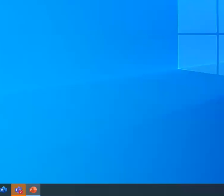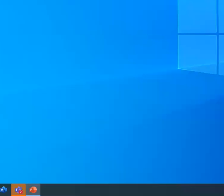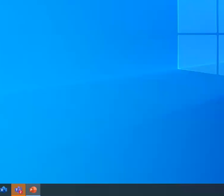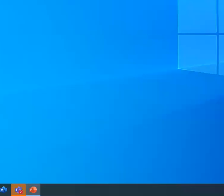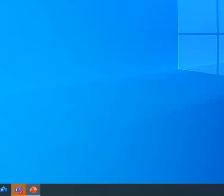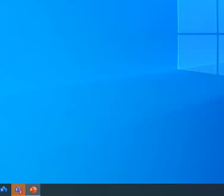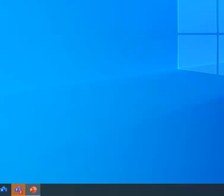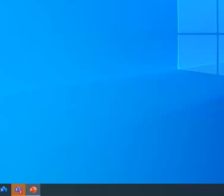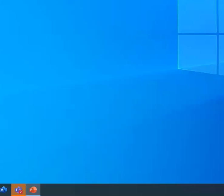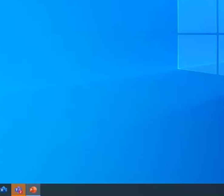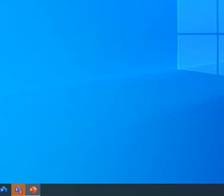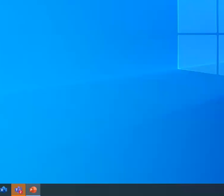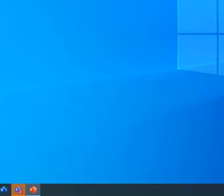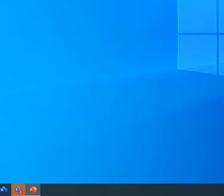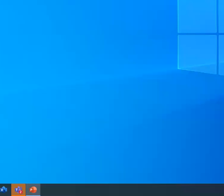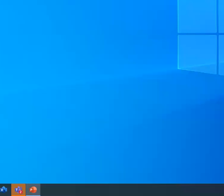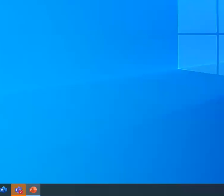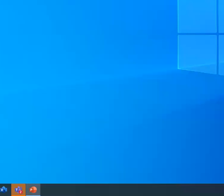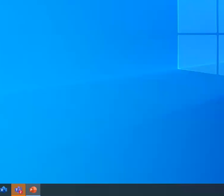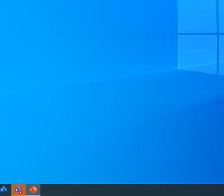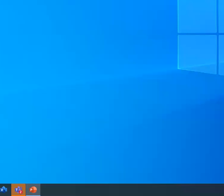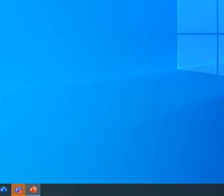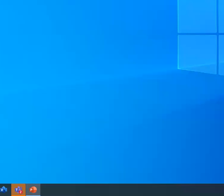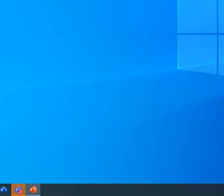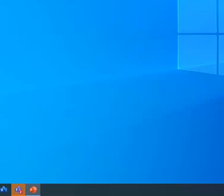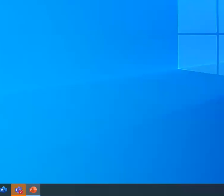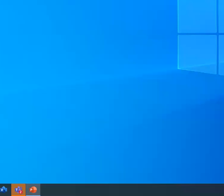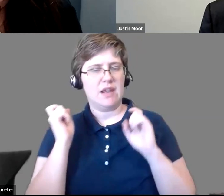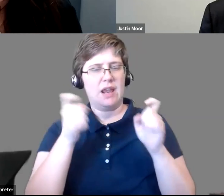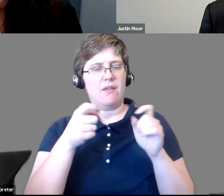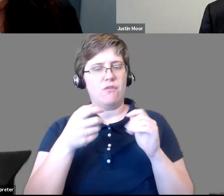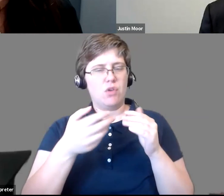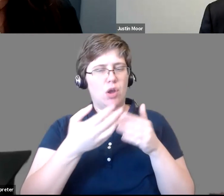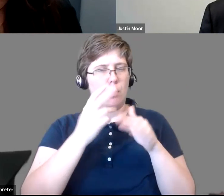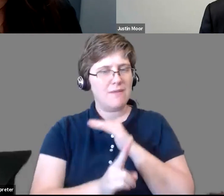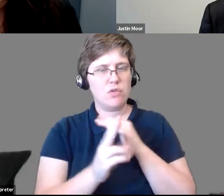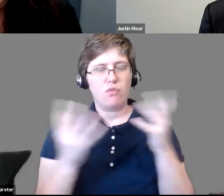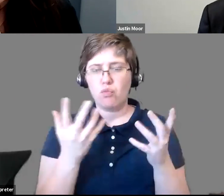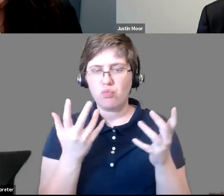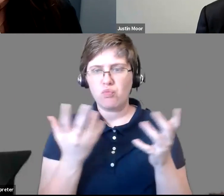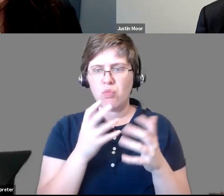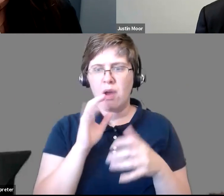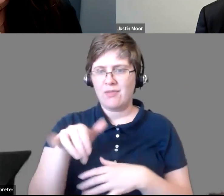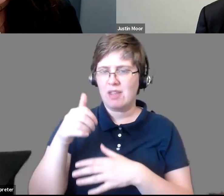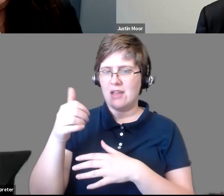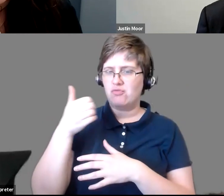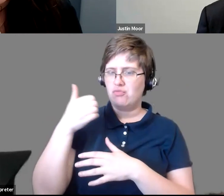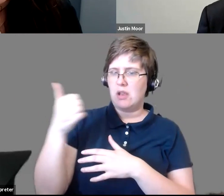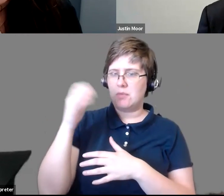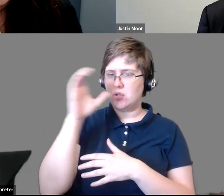so Belen can share her screen and kind of give you a preview of what that transportation search tool looks